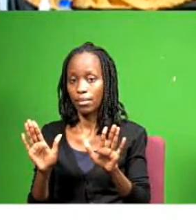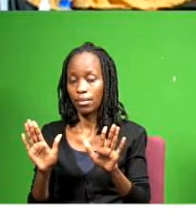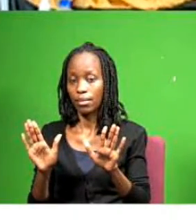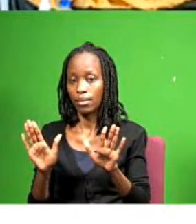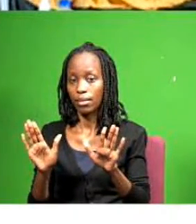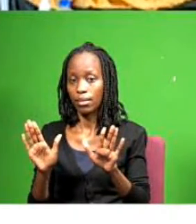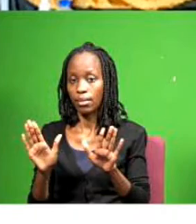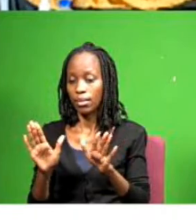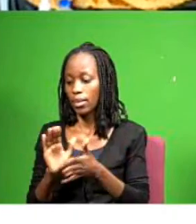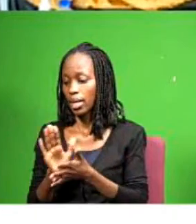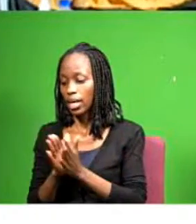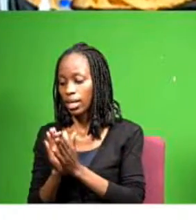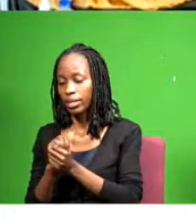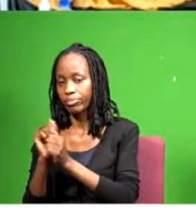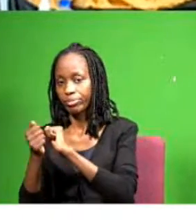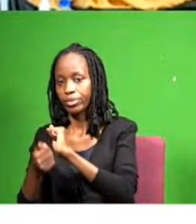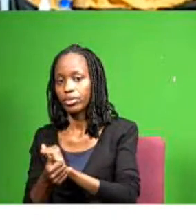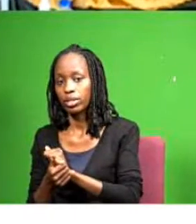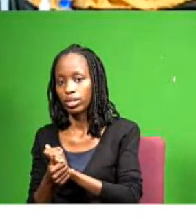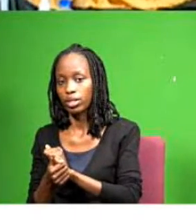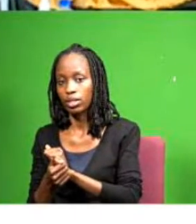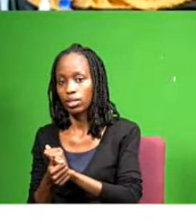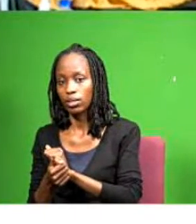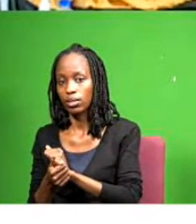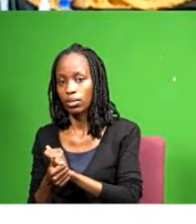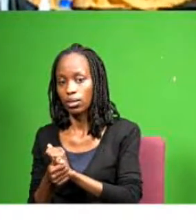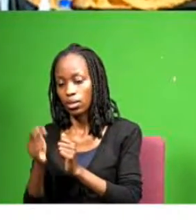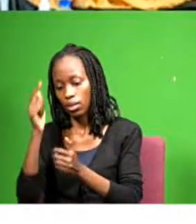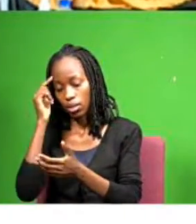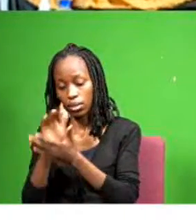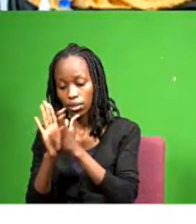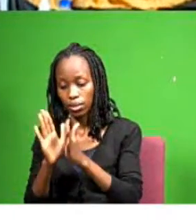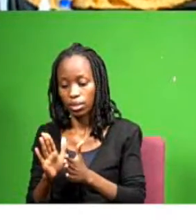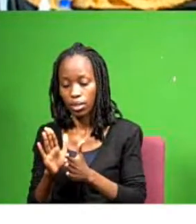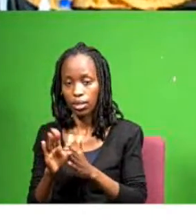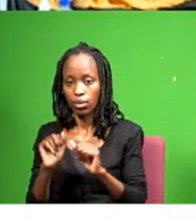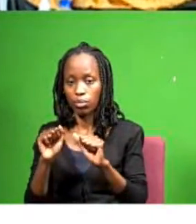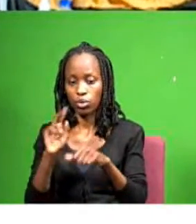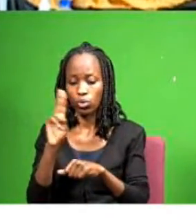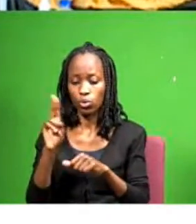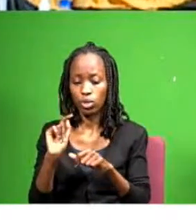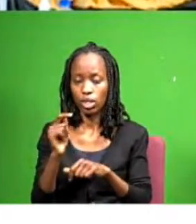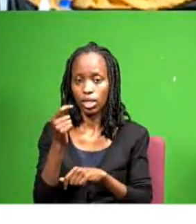and an amendability doctrine applies in Kenya.